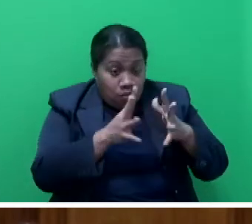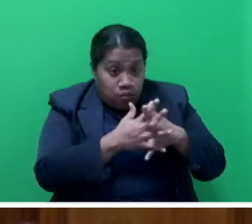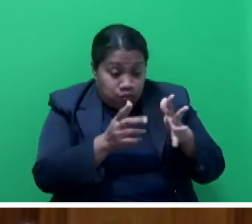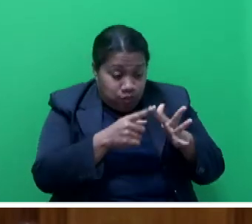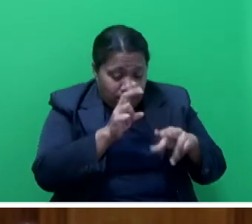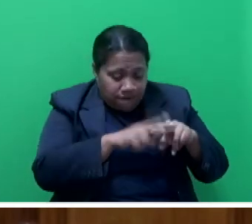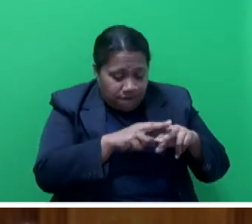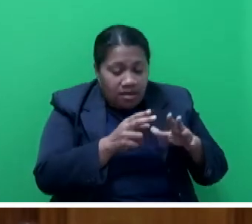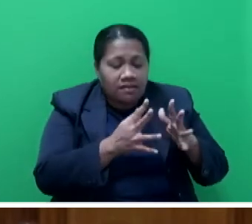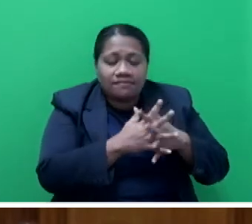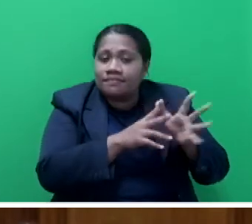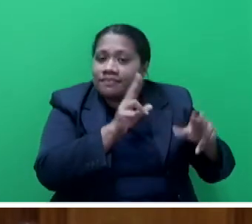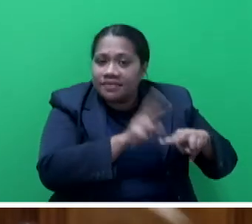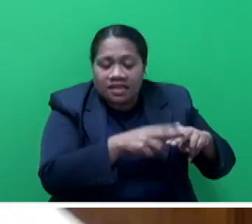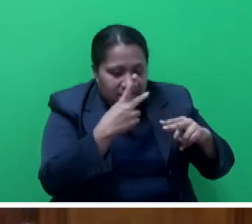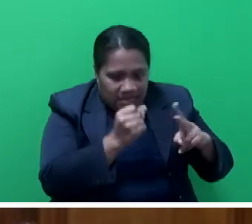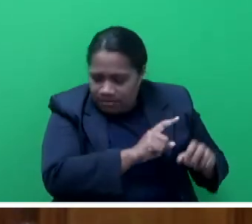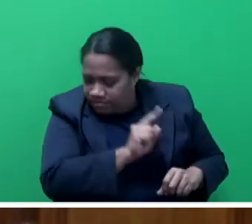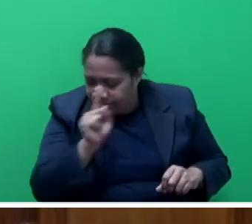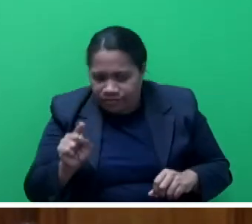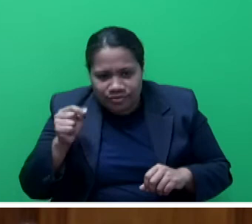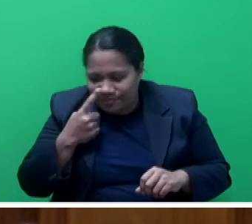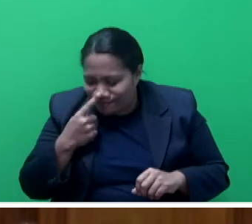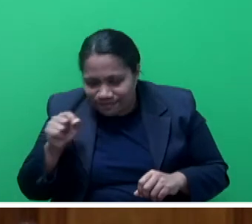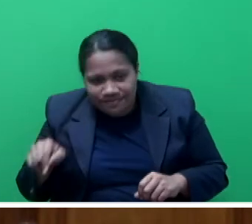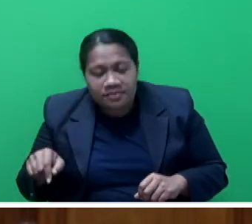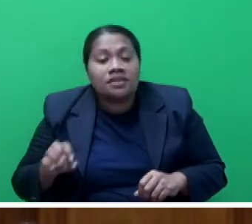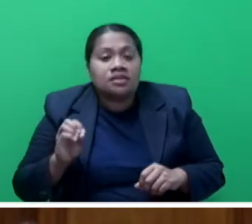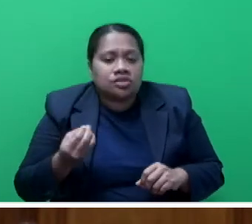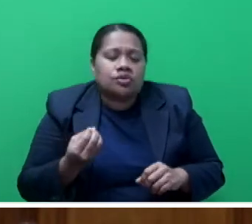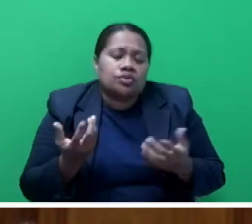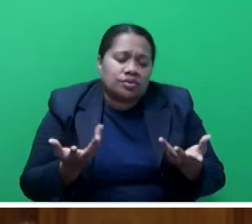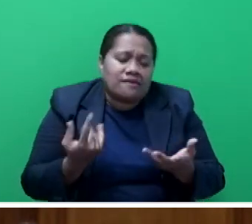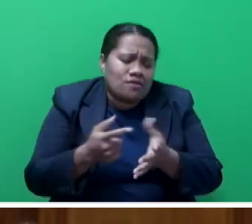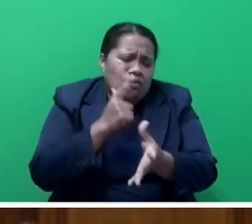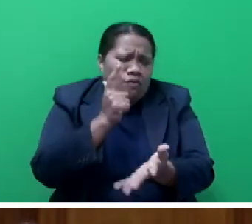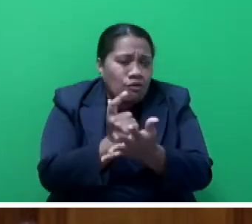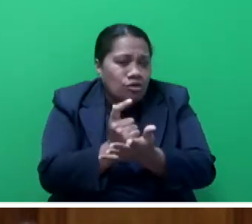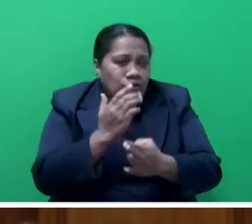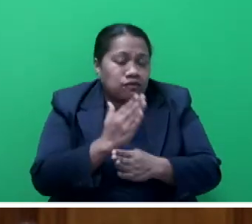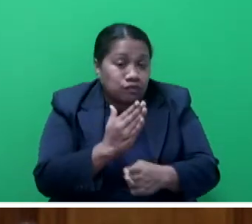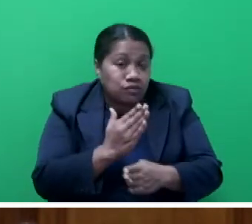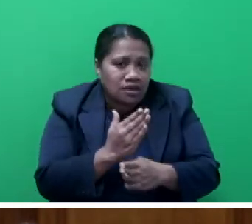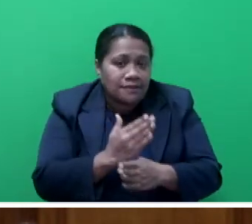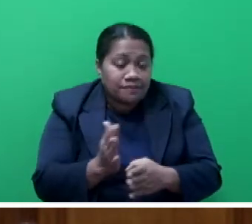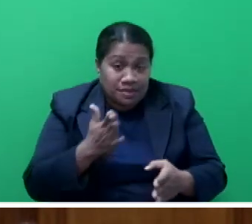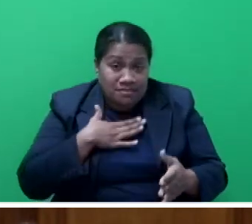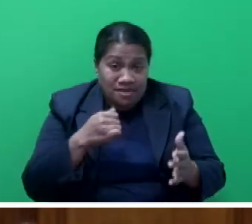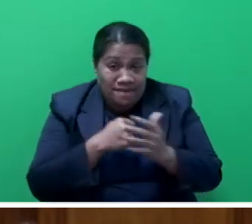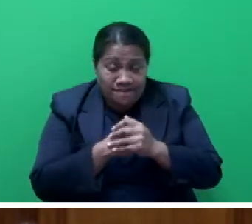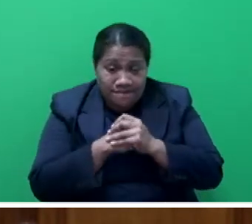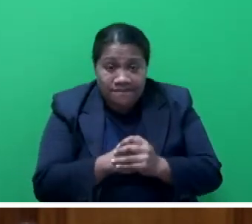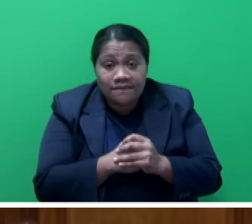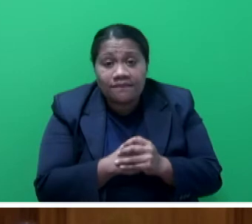the cleaning of domestic customer meters. So there's been a lot of work, Mr. Speaker, sir. A friend of mine, a schoolmate of mine